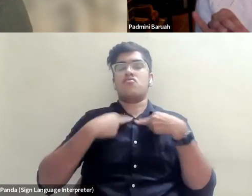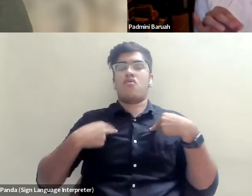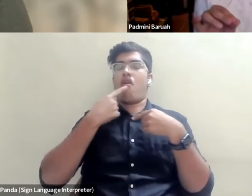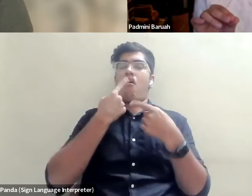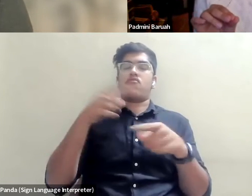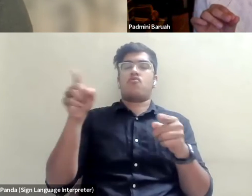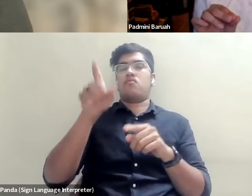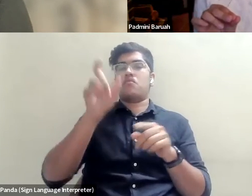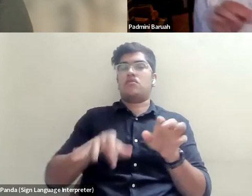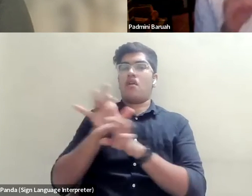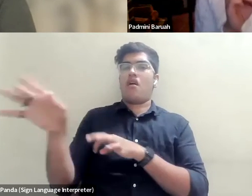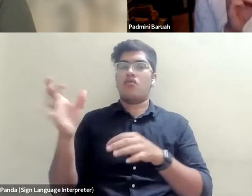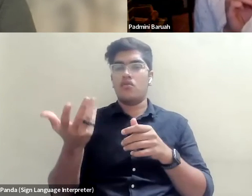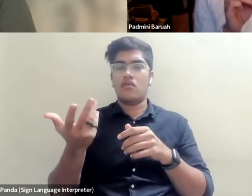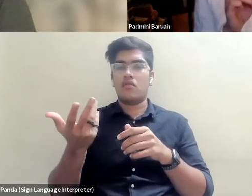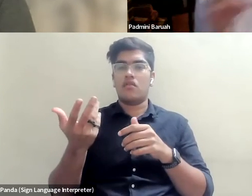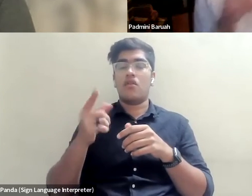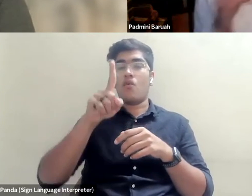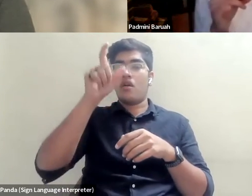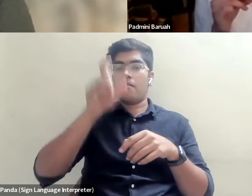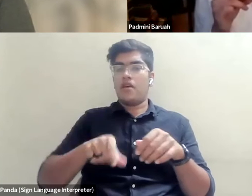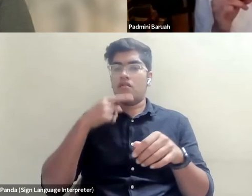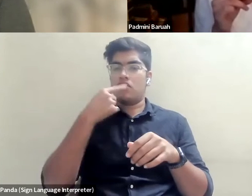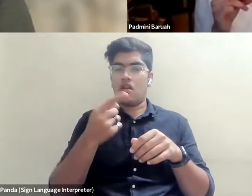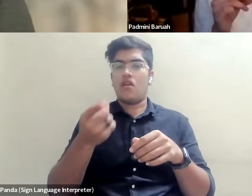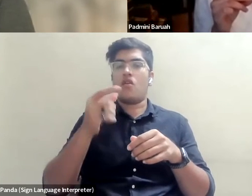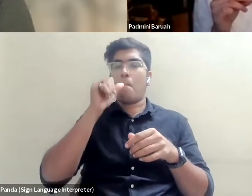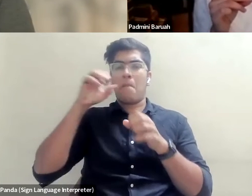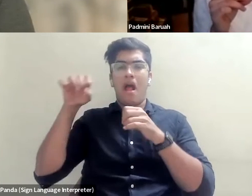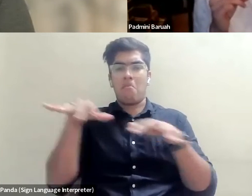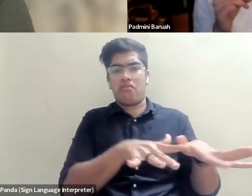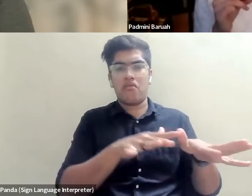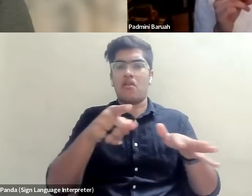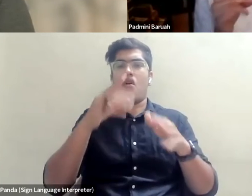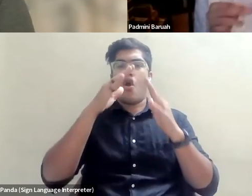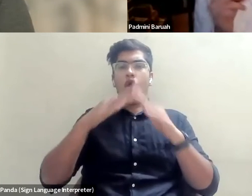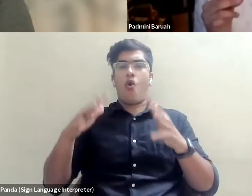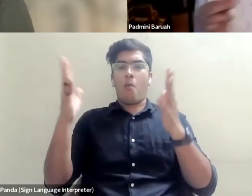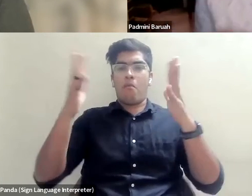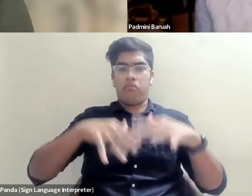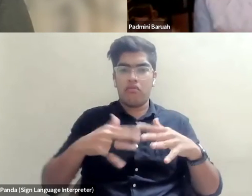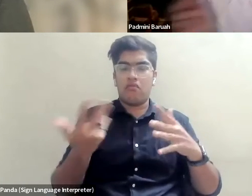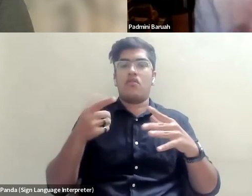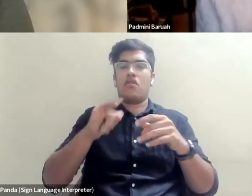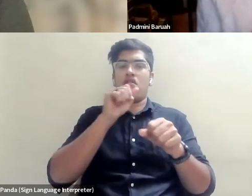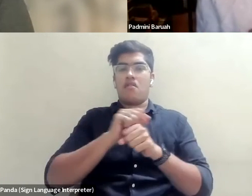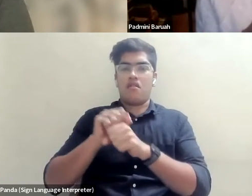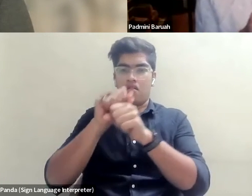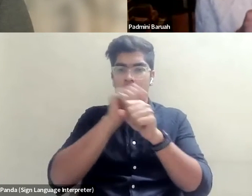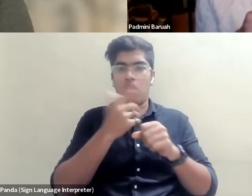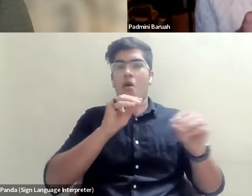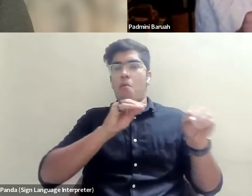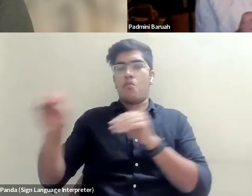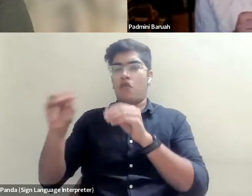statement that there was heavy flooding and soil erosion, and so the house got really damaged, and then they had to shift to